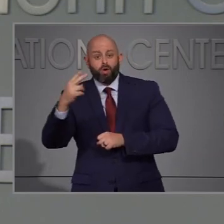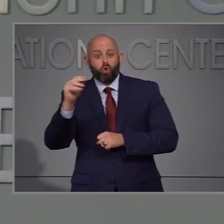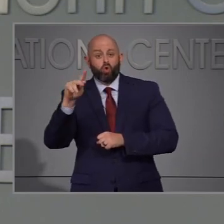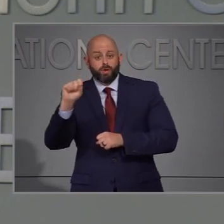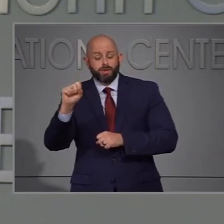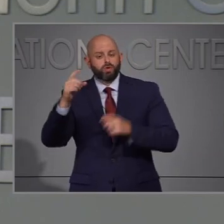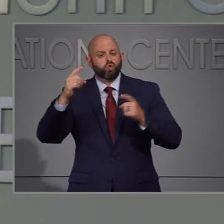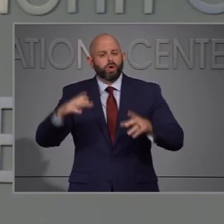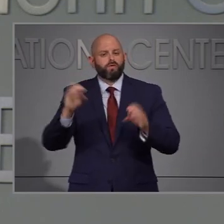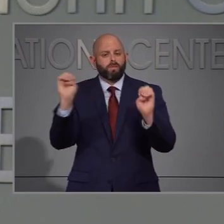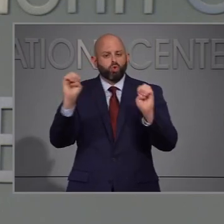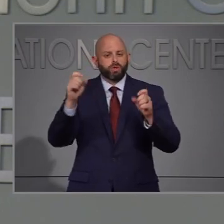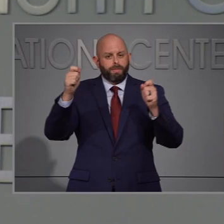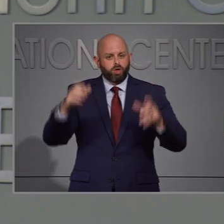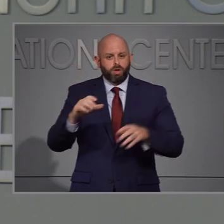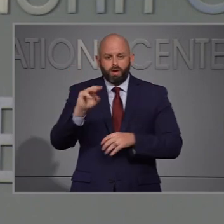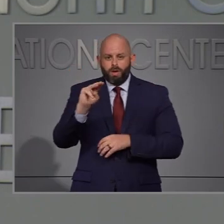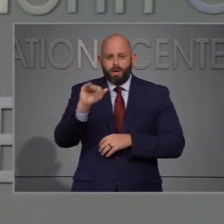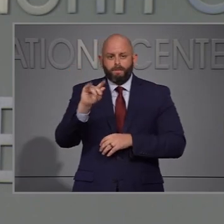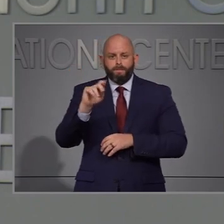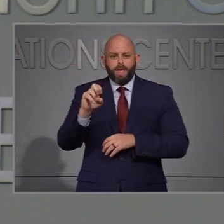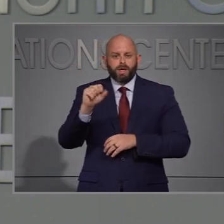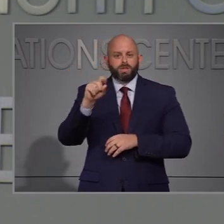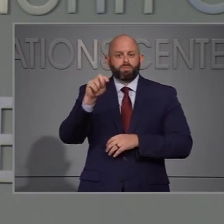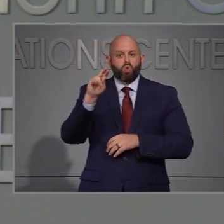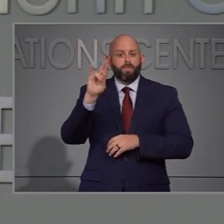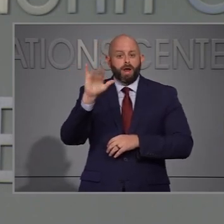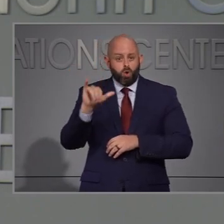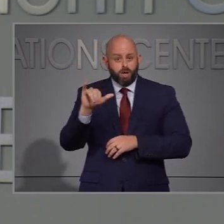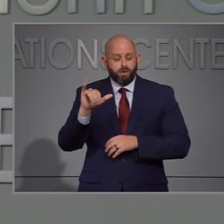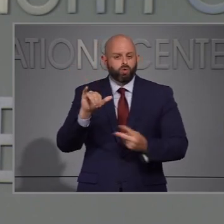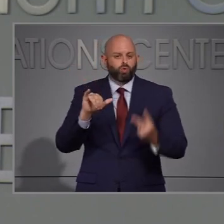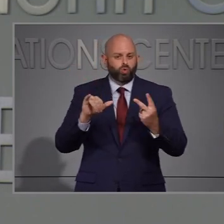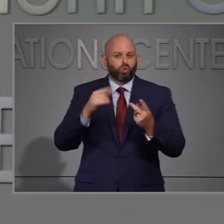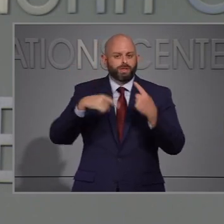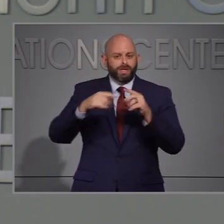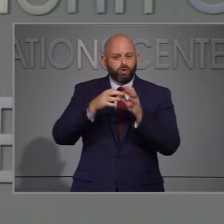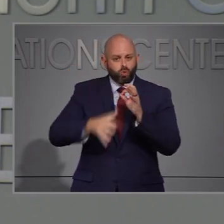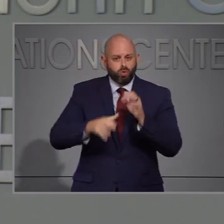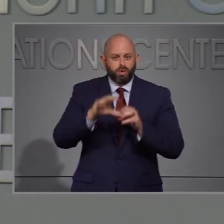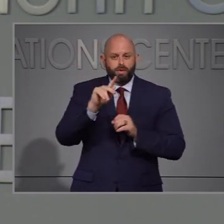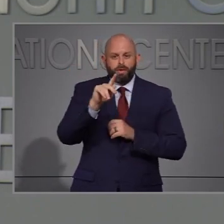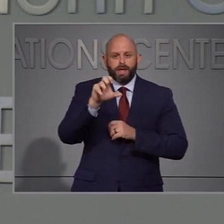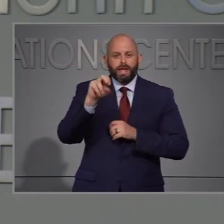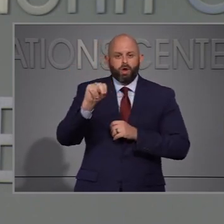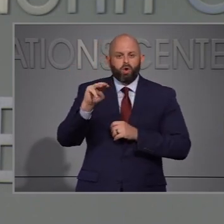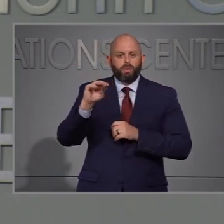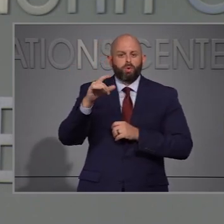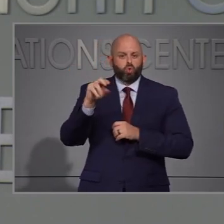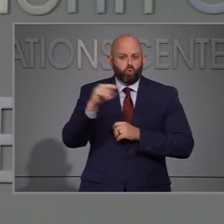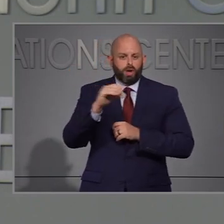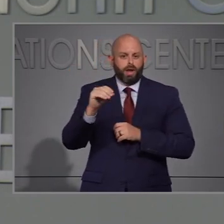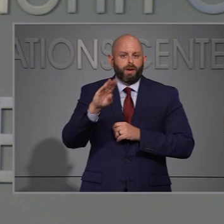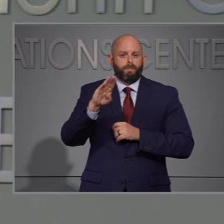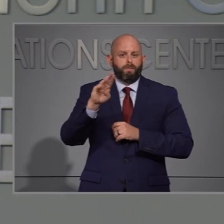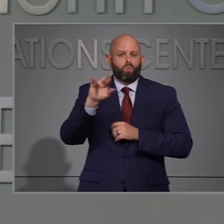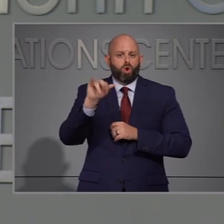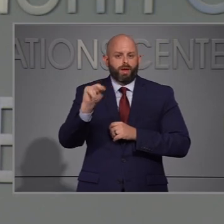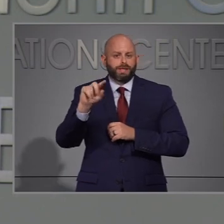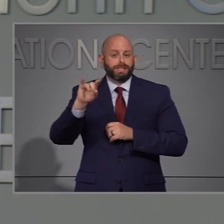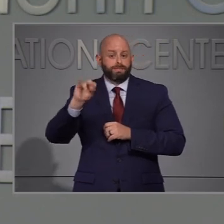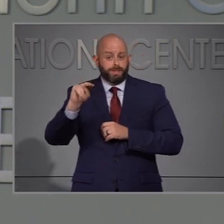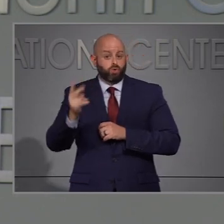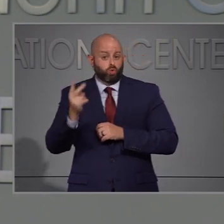Emergency Management, Mike Sprayberry. Karen Magoon and Brian Tipton are our sign language interpreters. And behind the